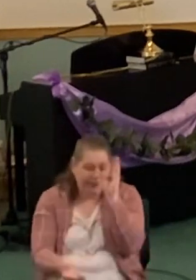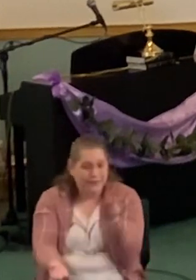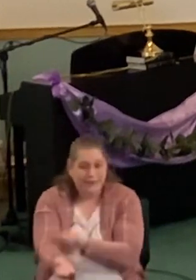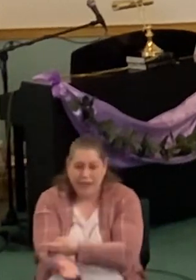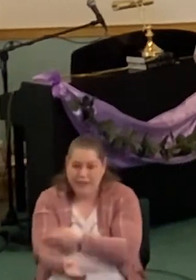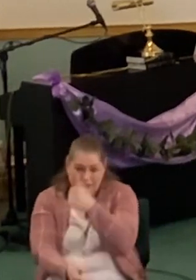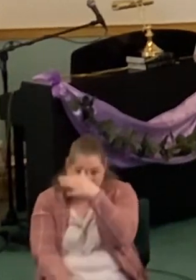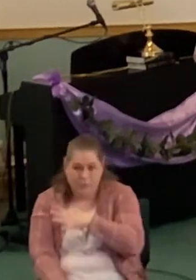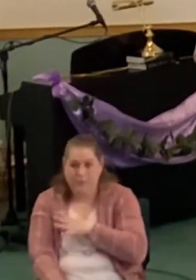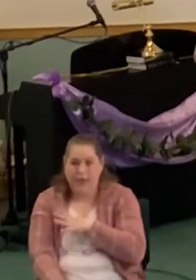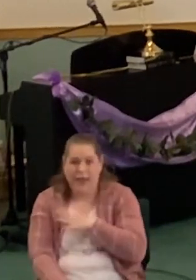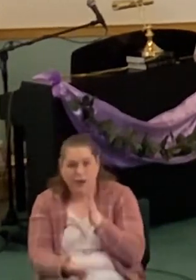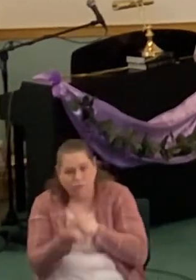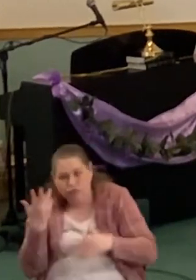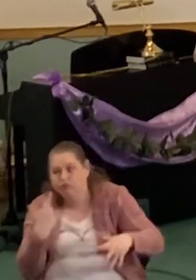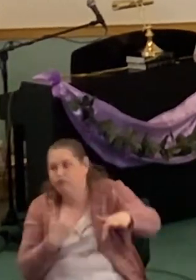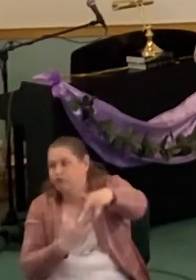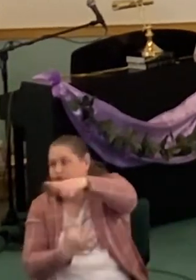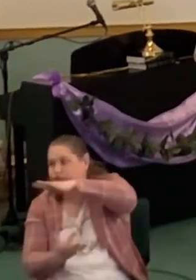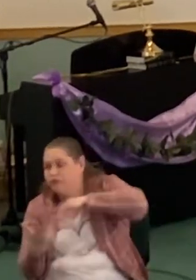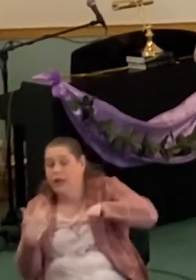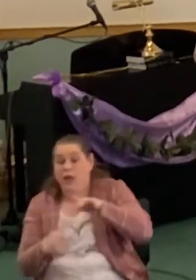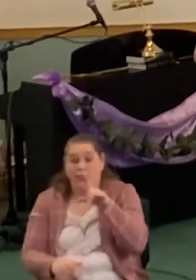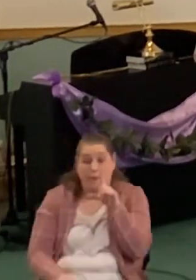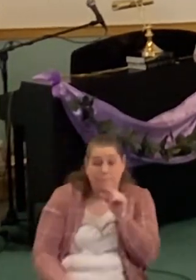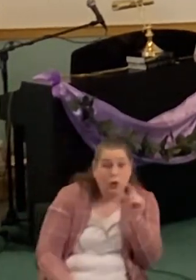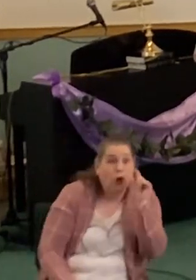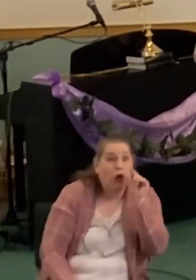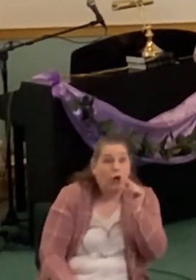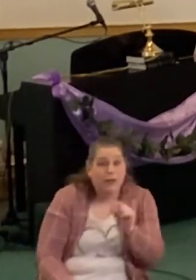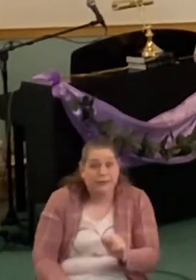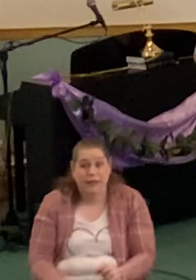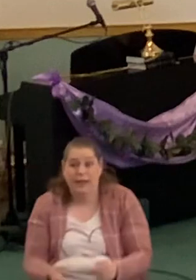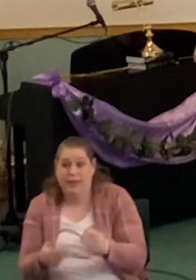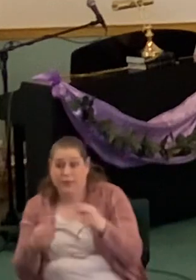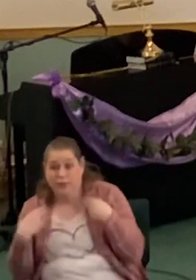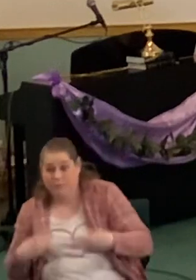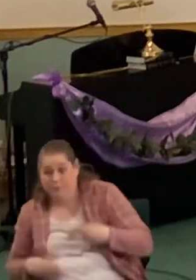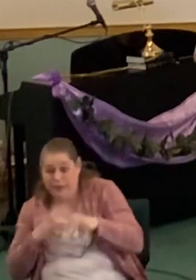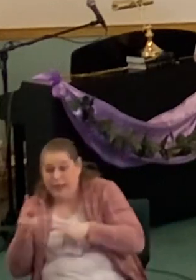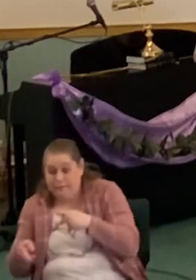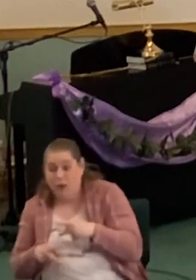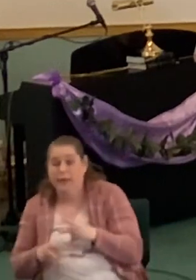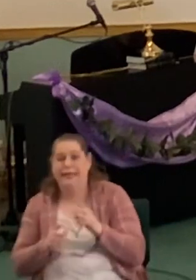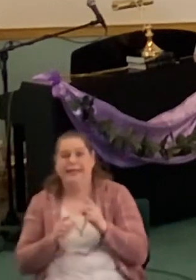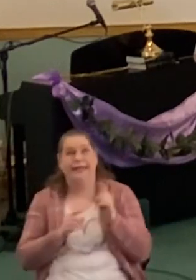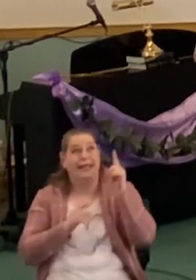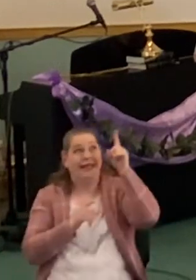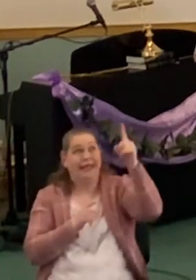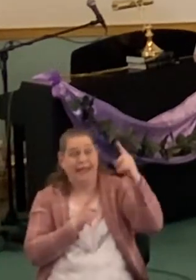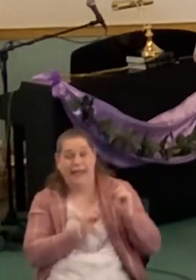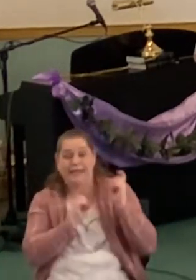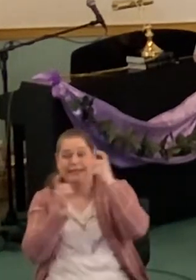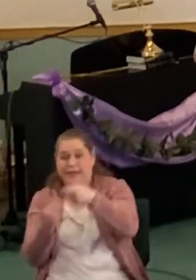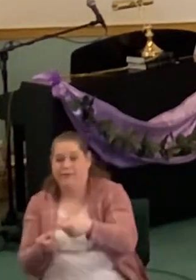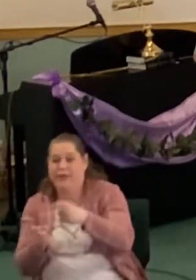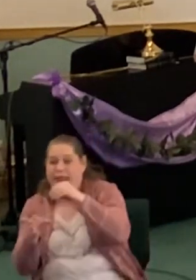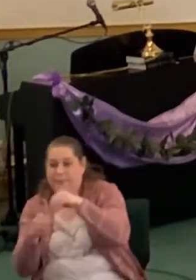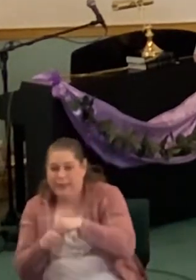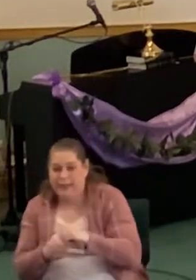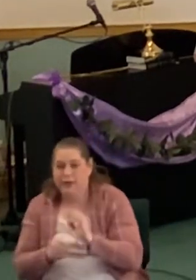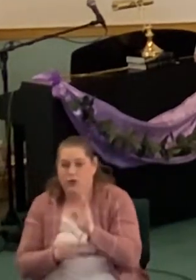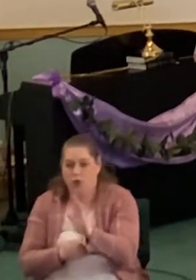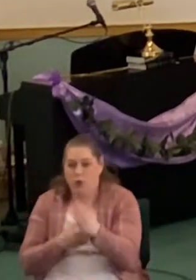field, or the birds of the sky, he has given them into your hand and caused you to